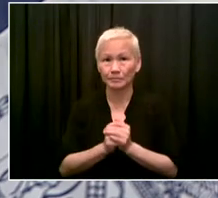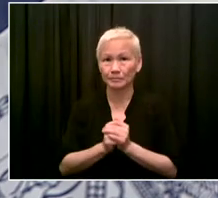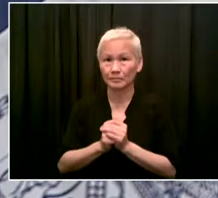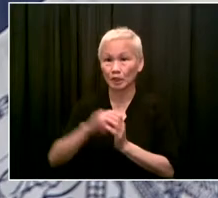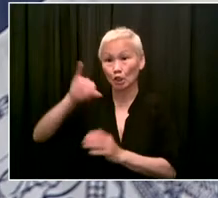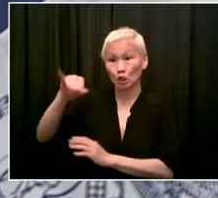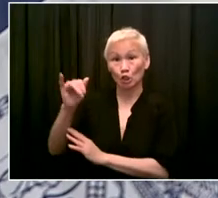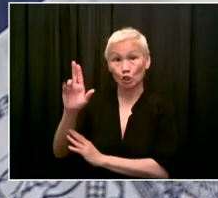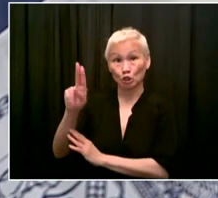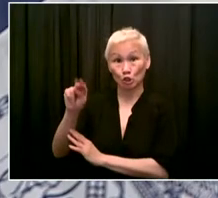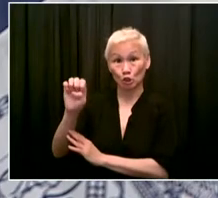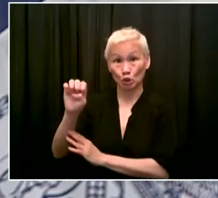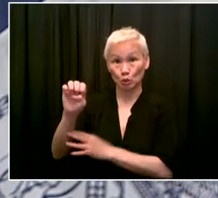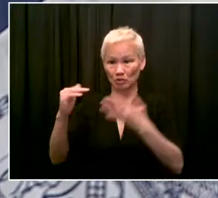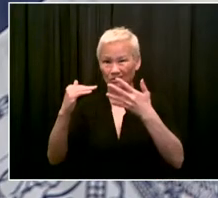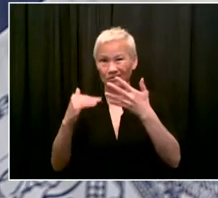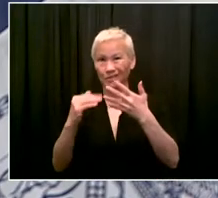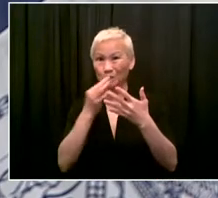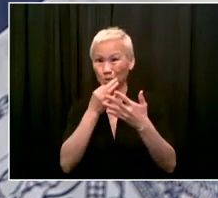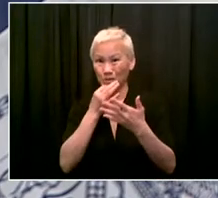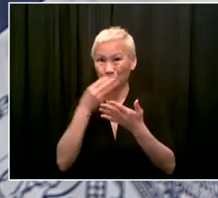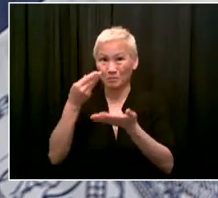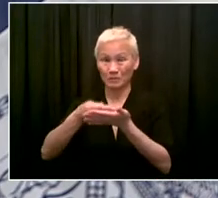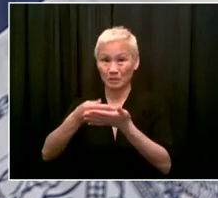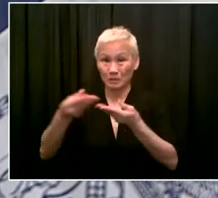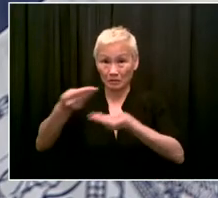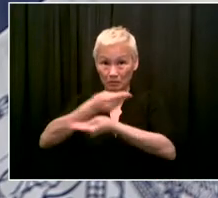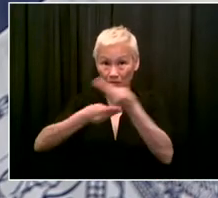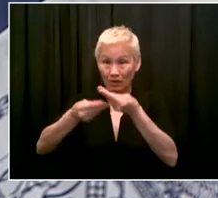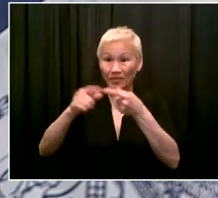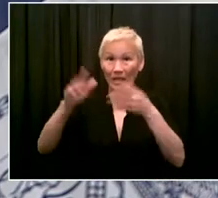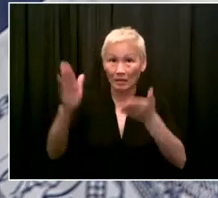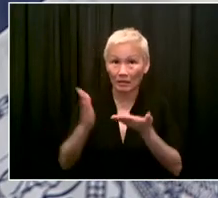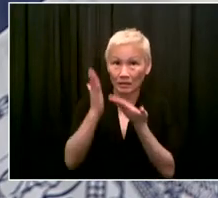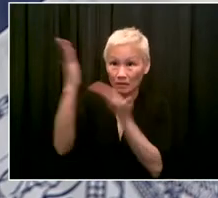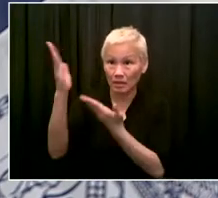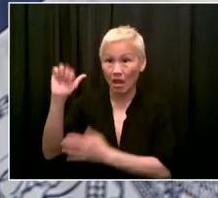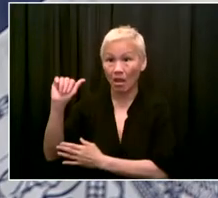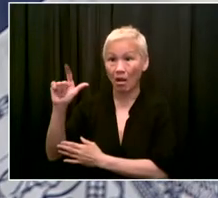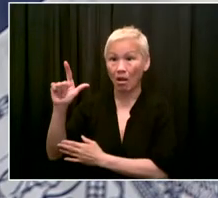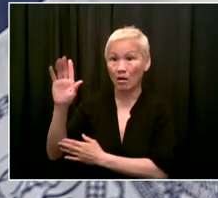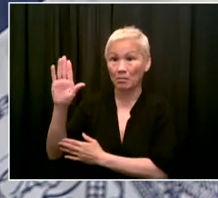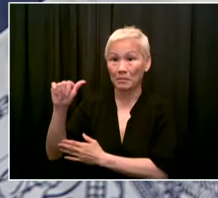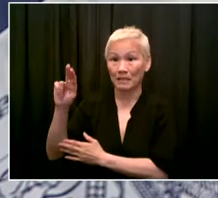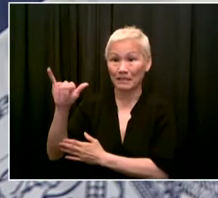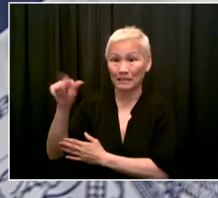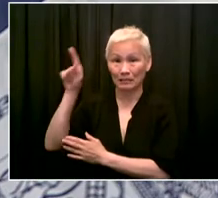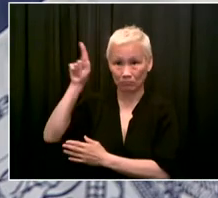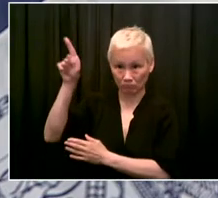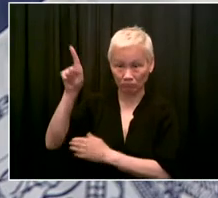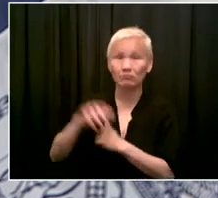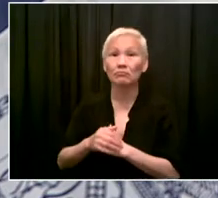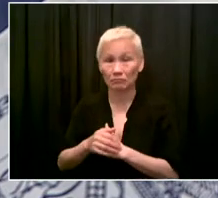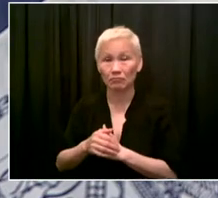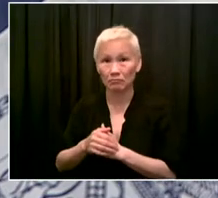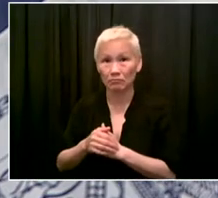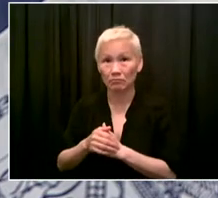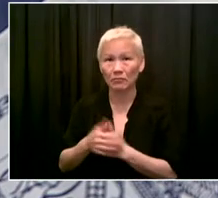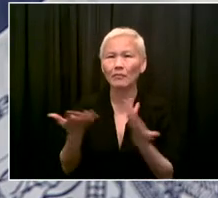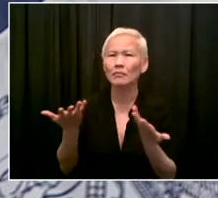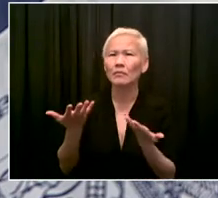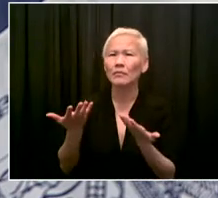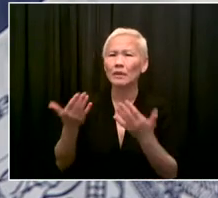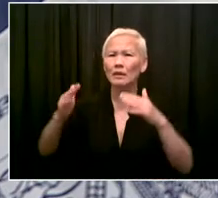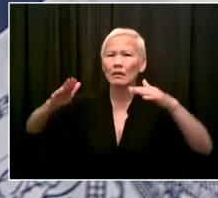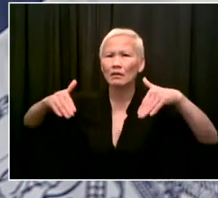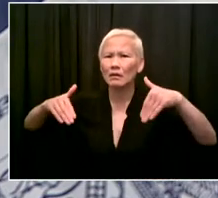printed. What are the issues that are outstanding? And, you know, why hasn't it been resolved? at this point?